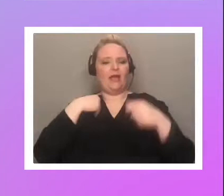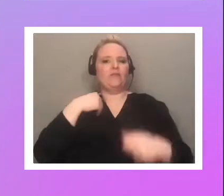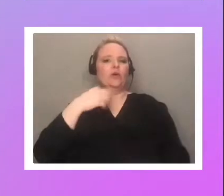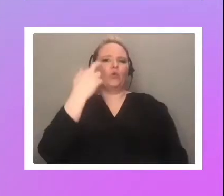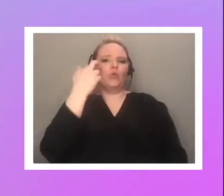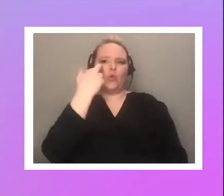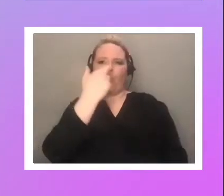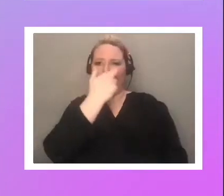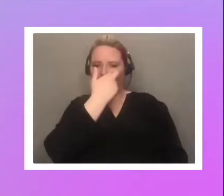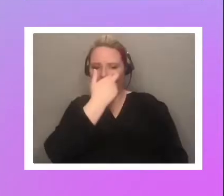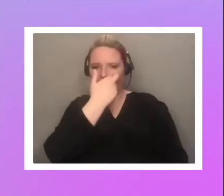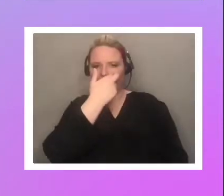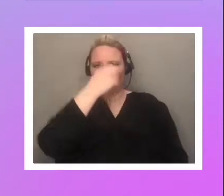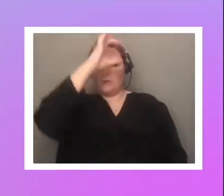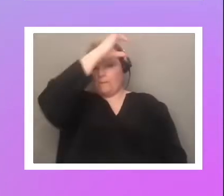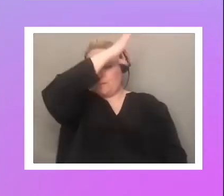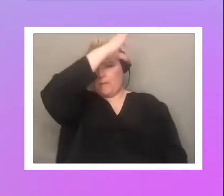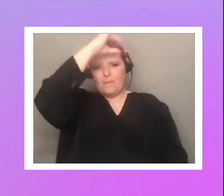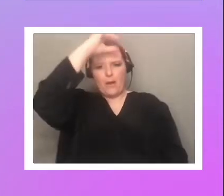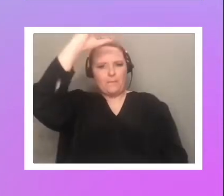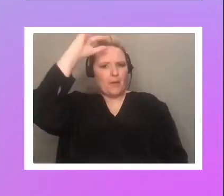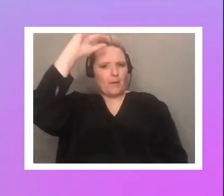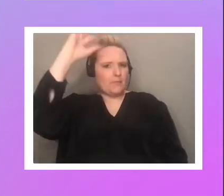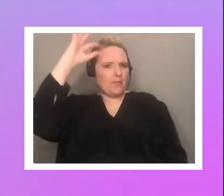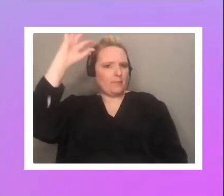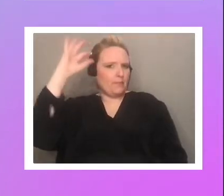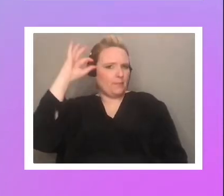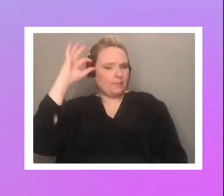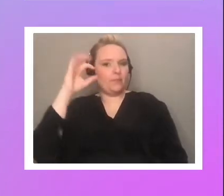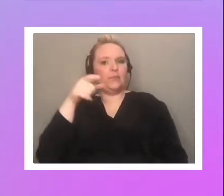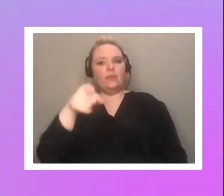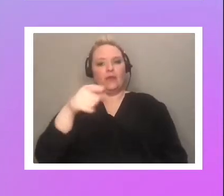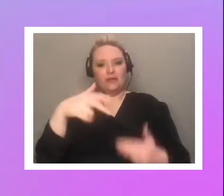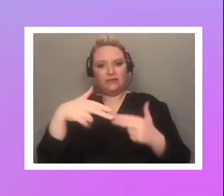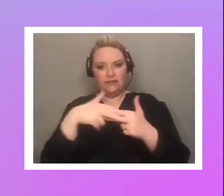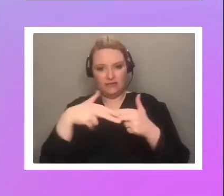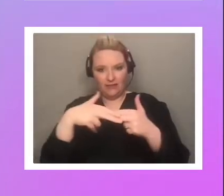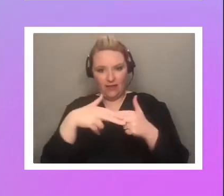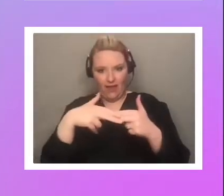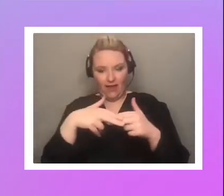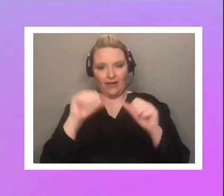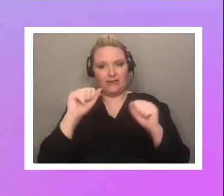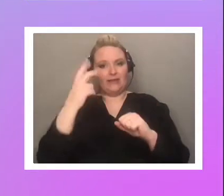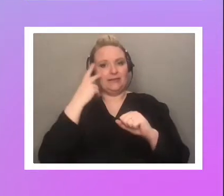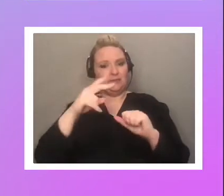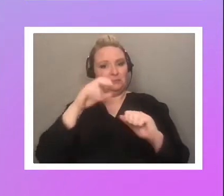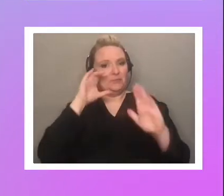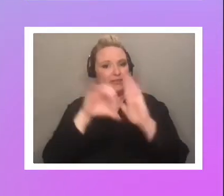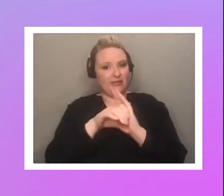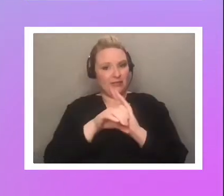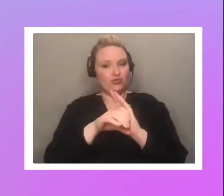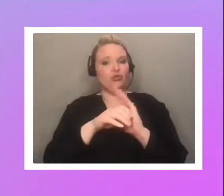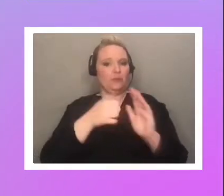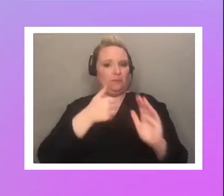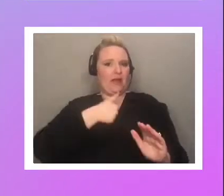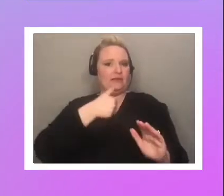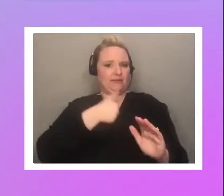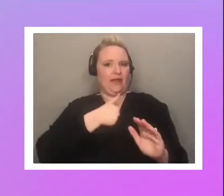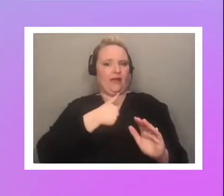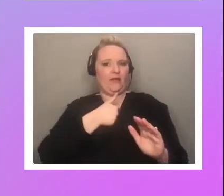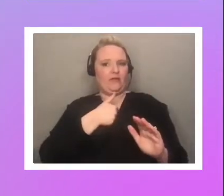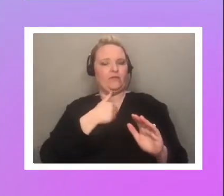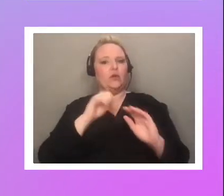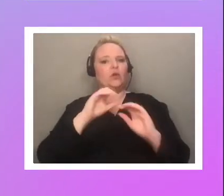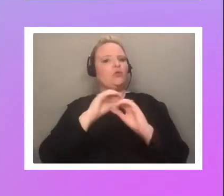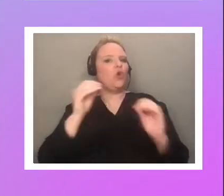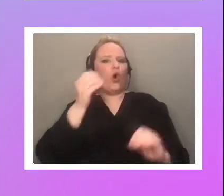roses. And also on the slide, there is a illustration of me. There's no